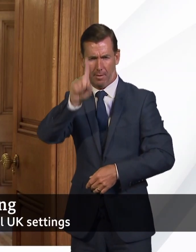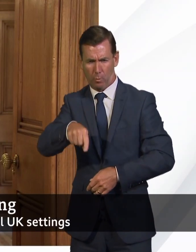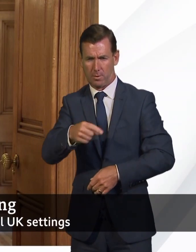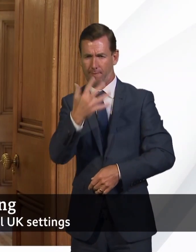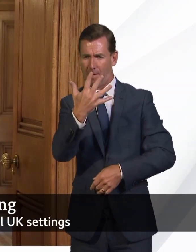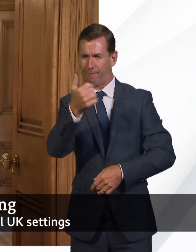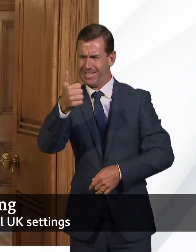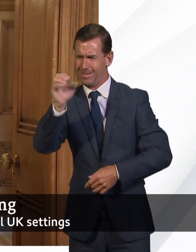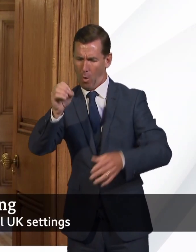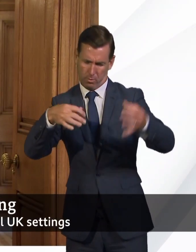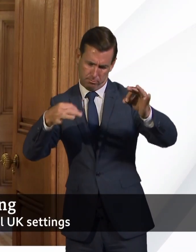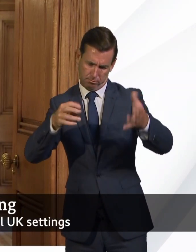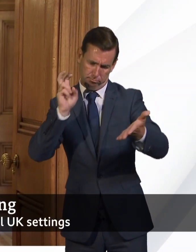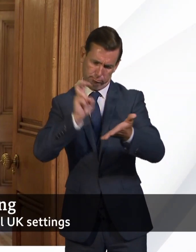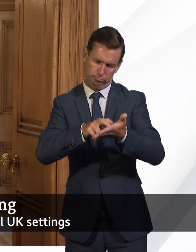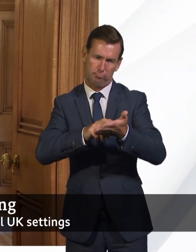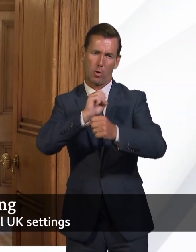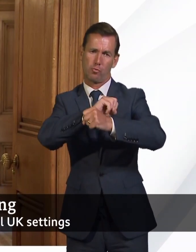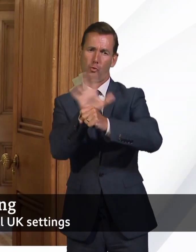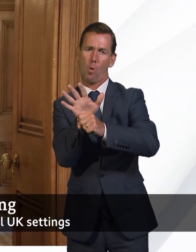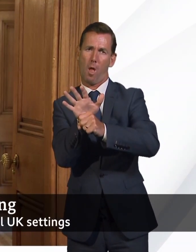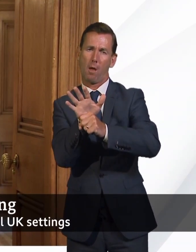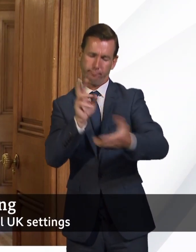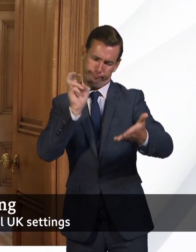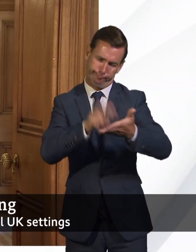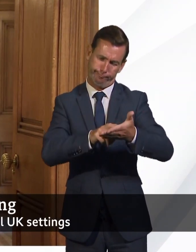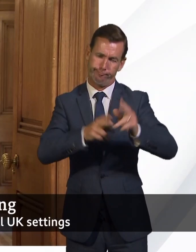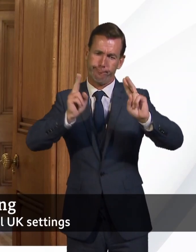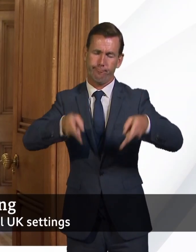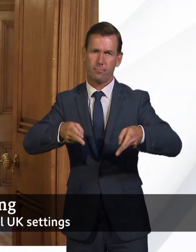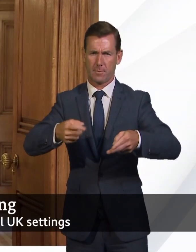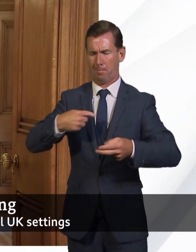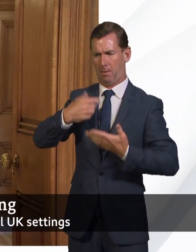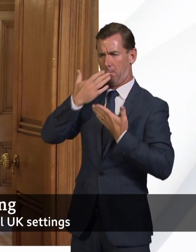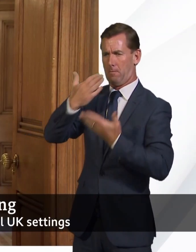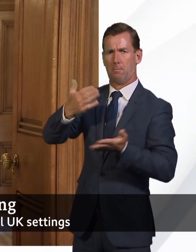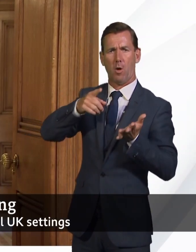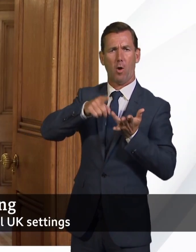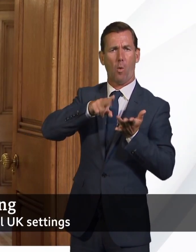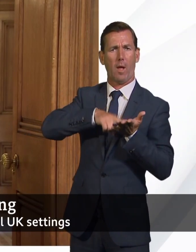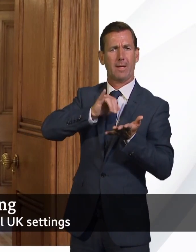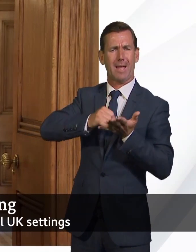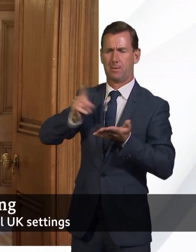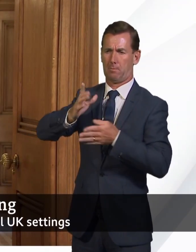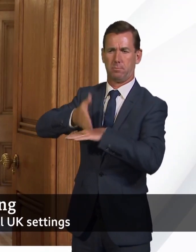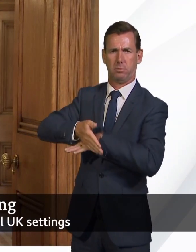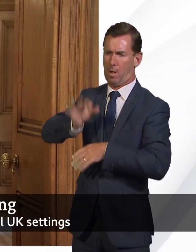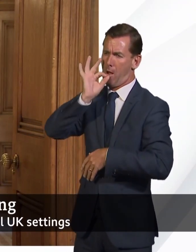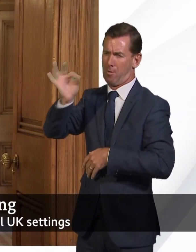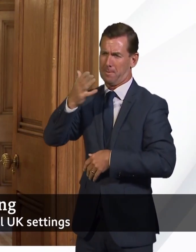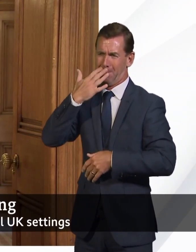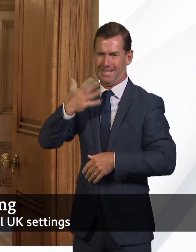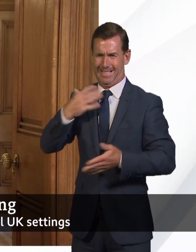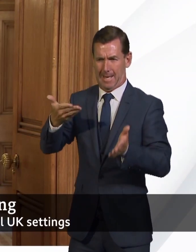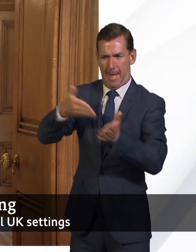11,560 died with coronavirus. I'm grateful to the ONS for having responded to the requests to put extra resources